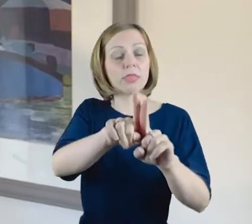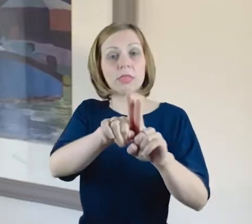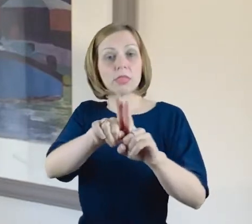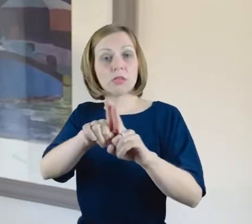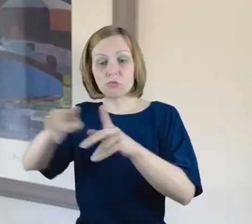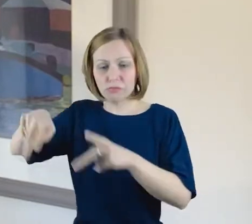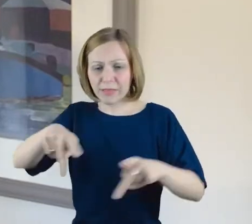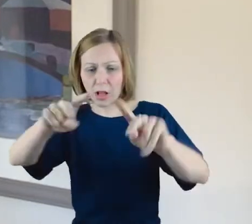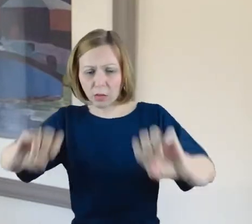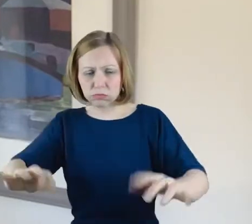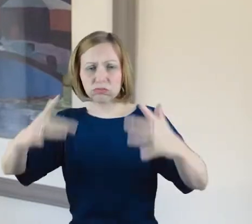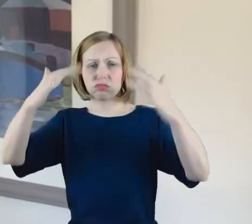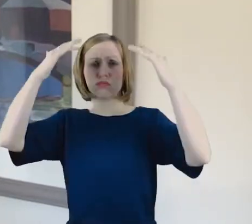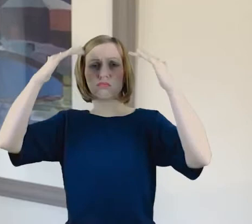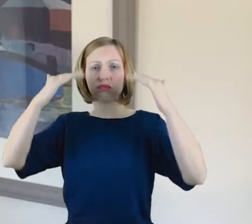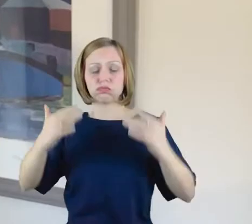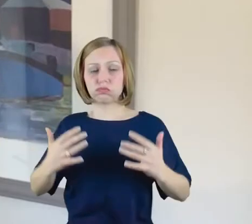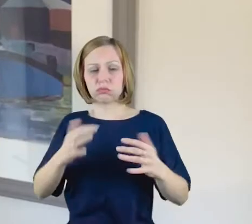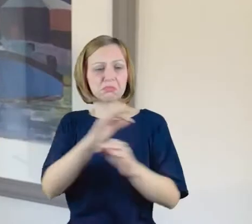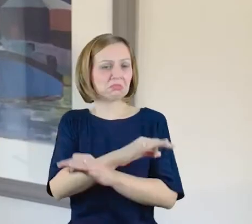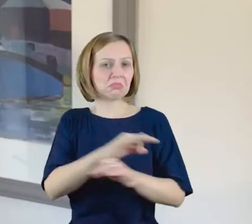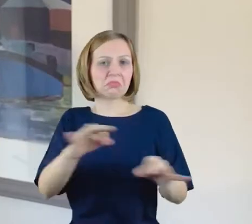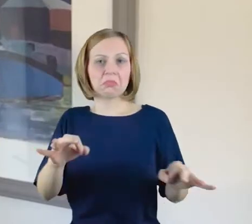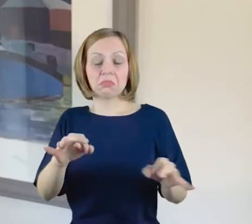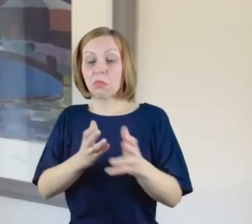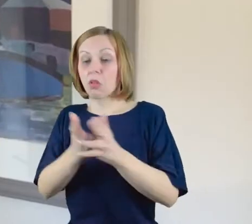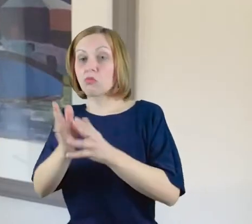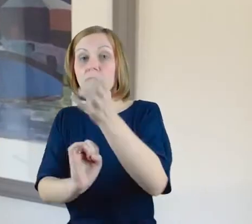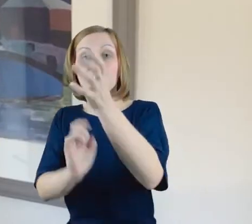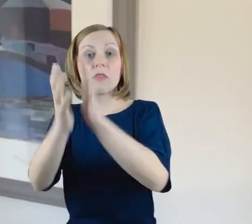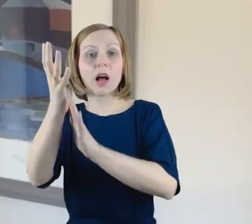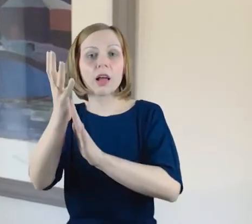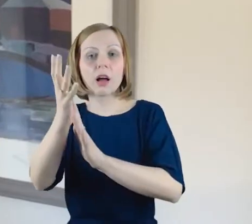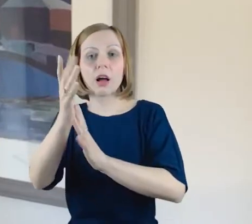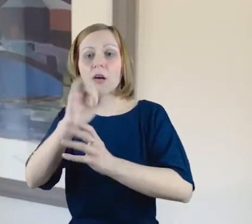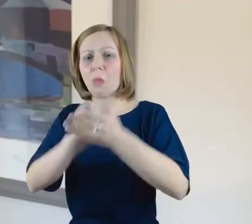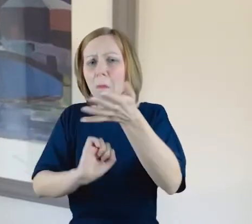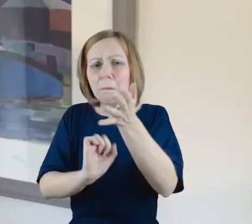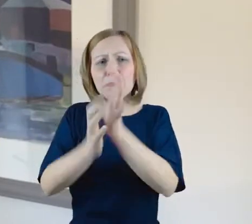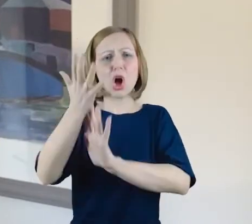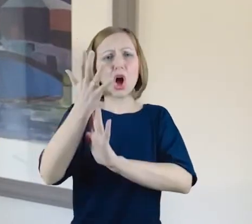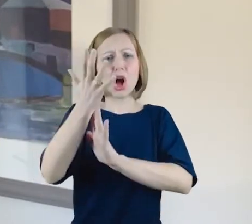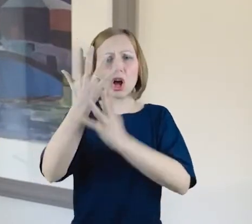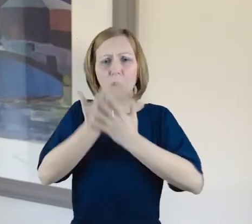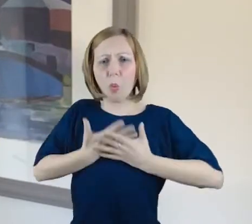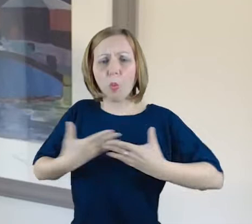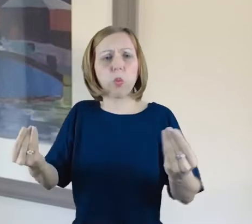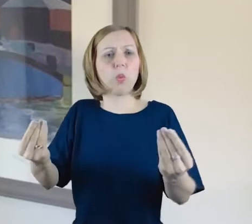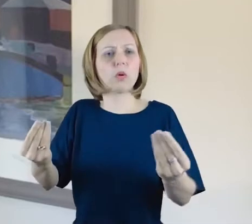fire, you shall not be burnt, and the flame shall not consume you. For I am the Lord your